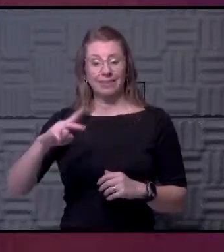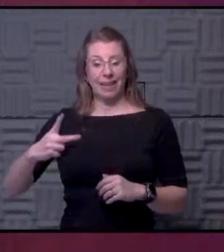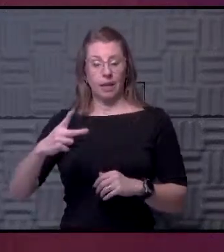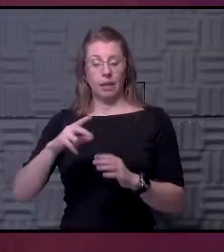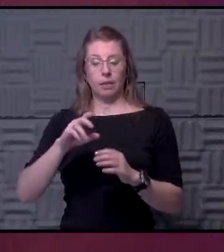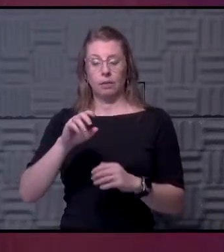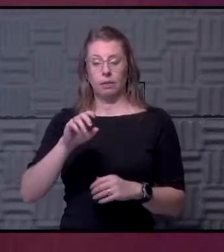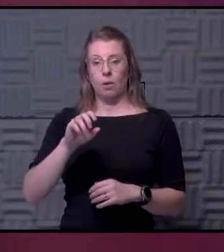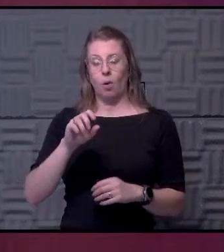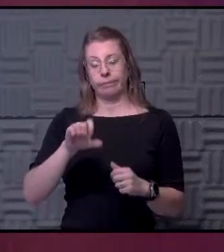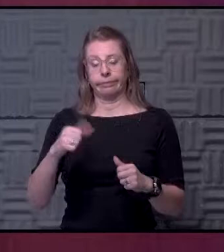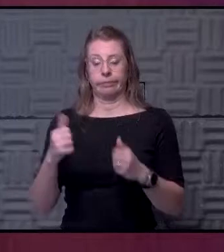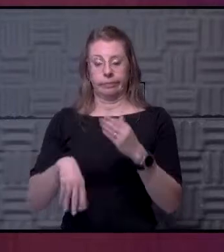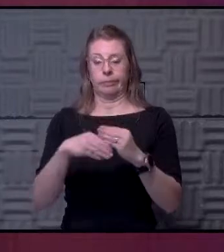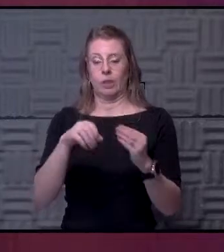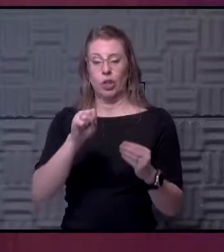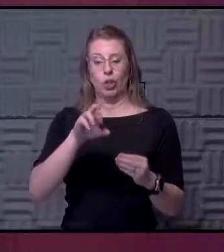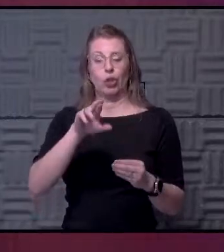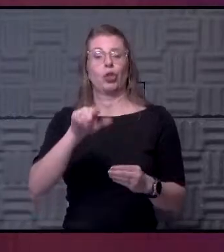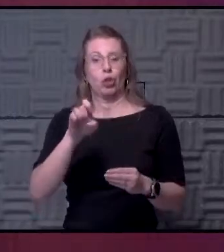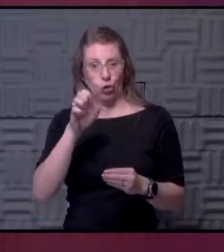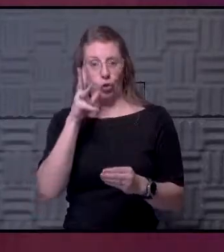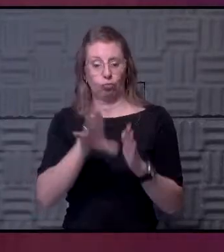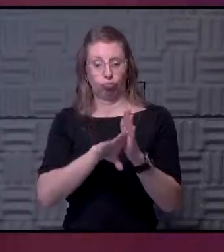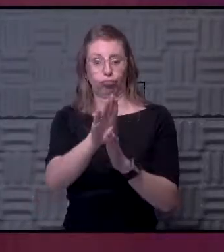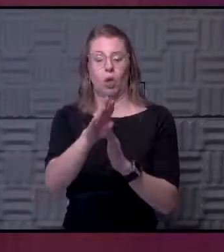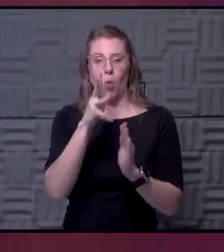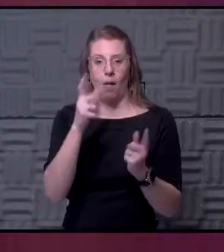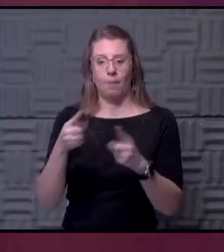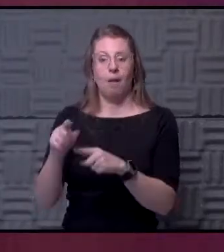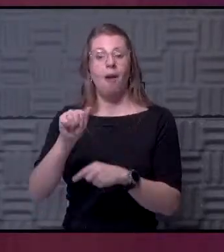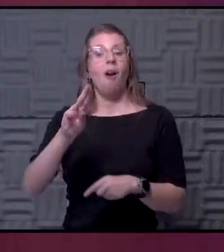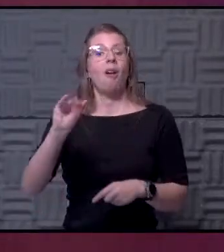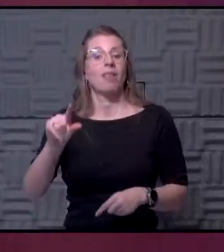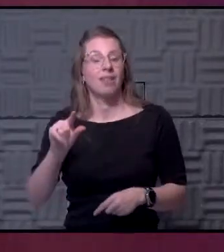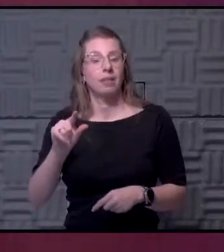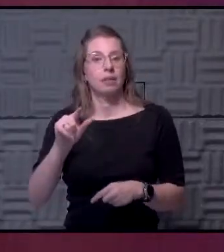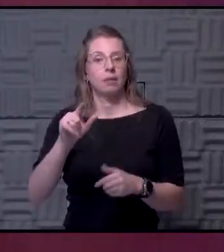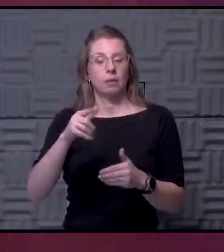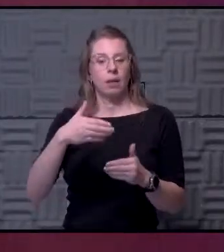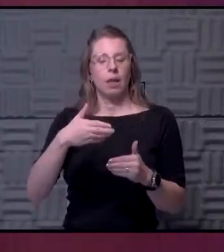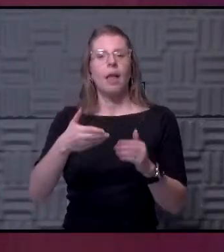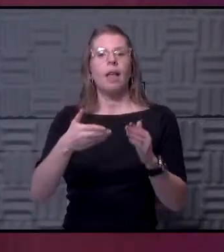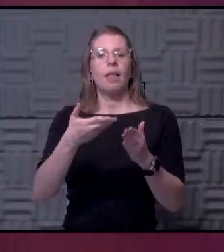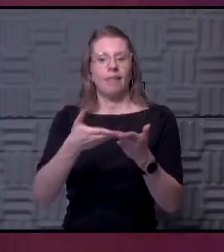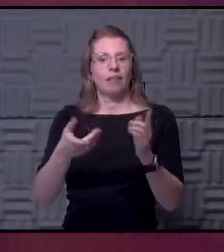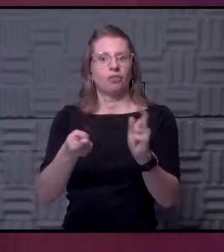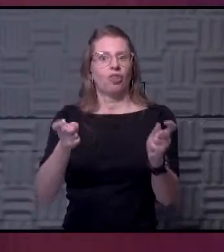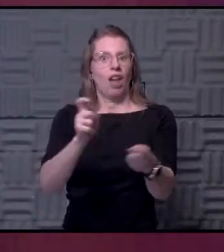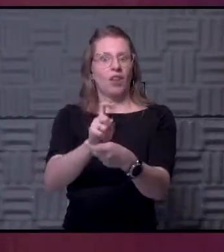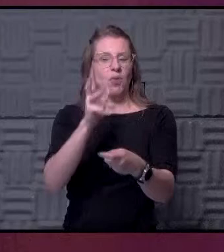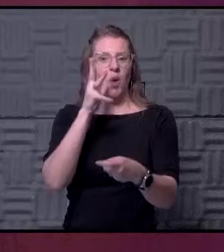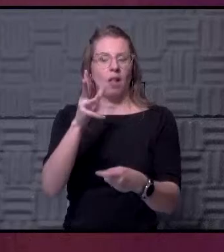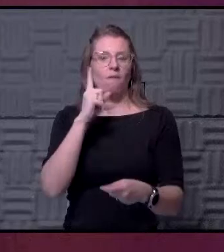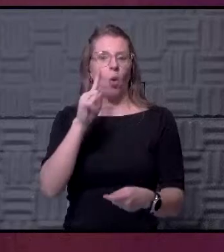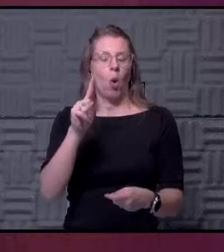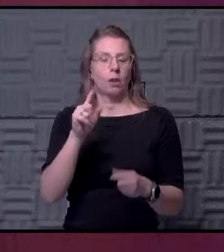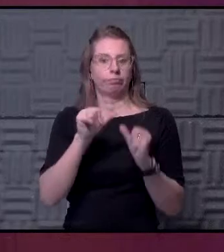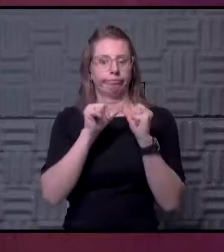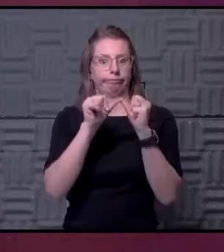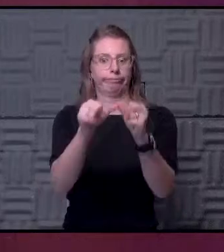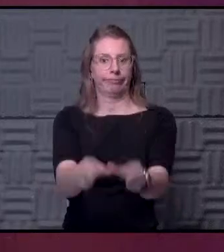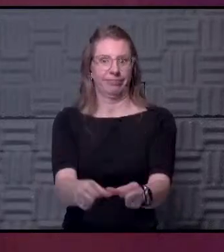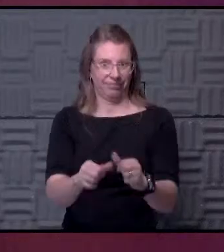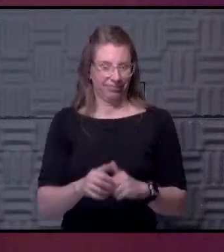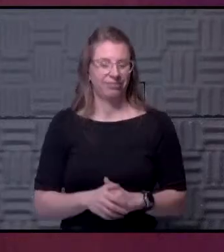up and we don't have enough folks vaccinated. But I'm going to say that by August, things are really going to be turning around for the better for the long term.